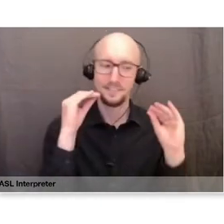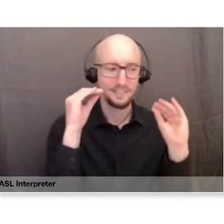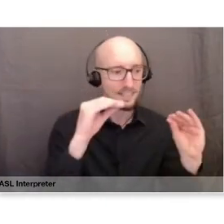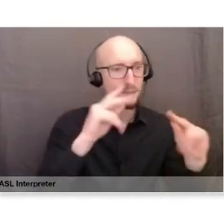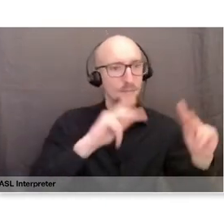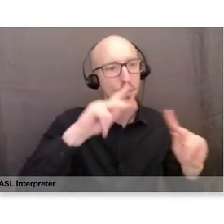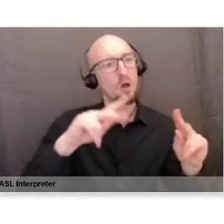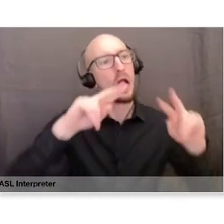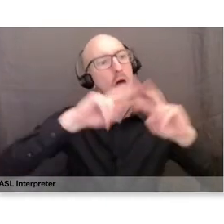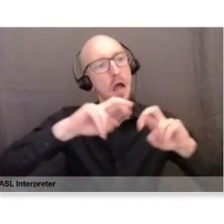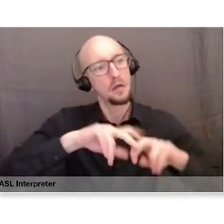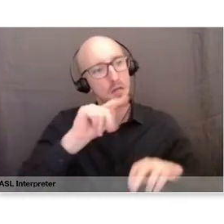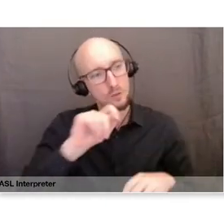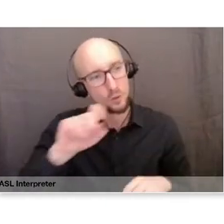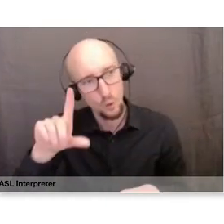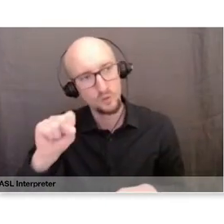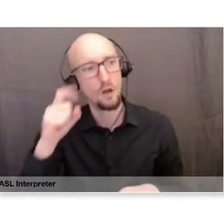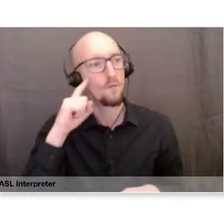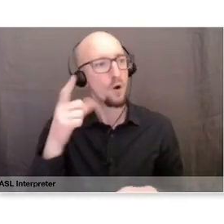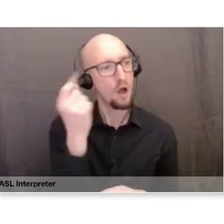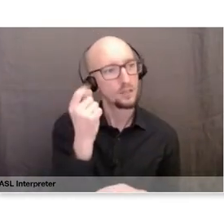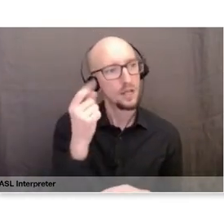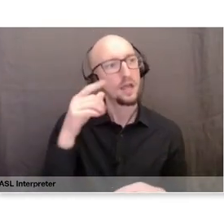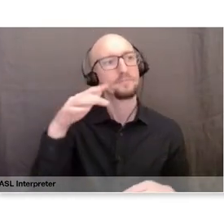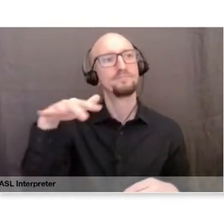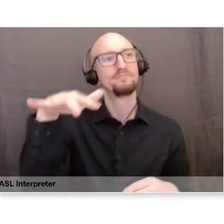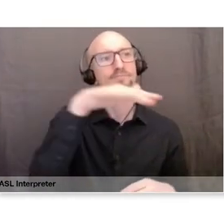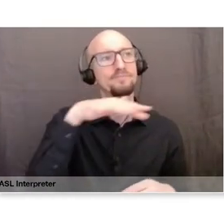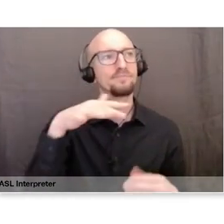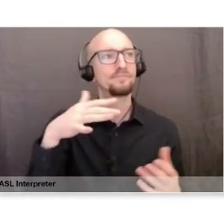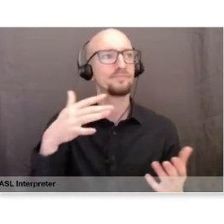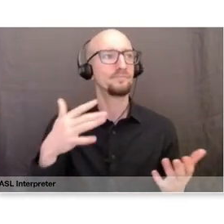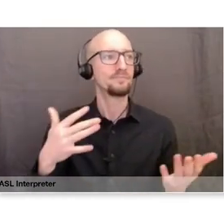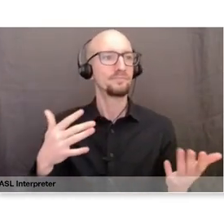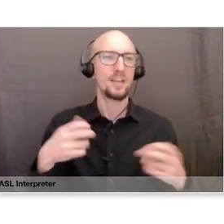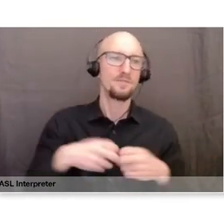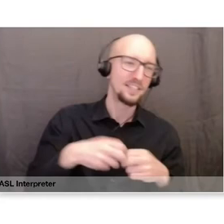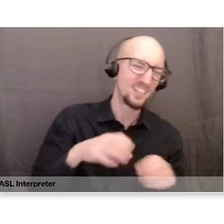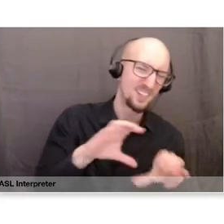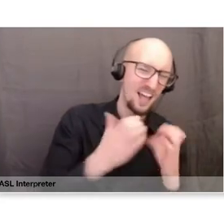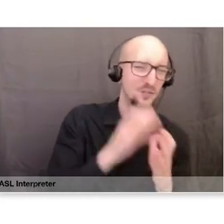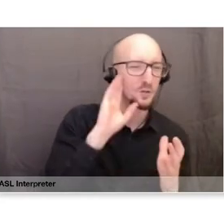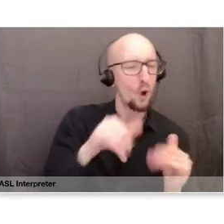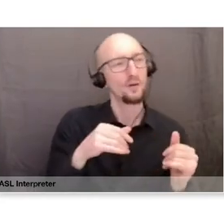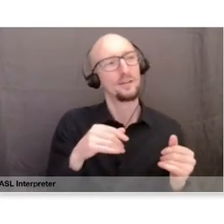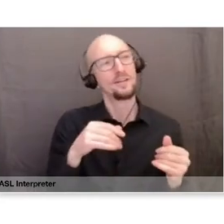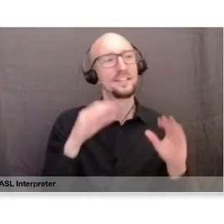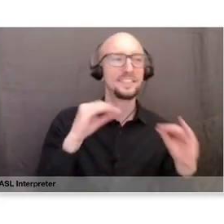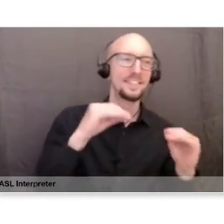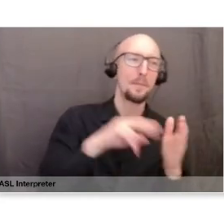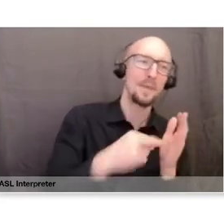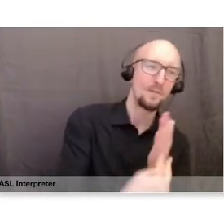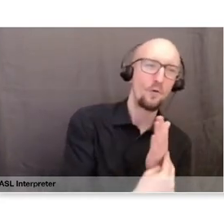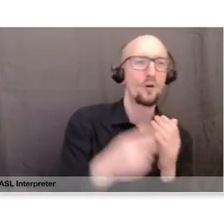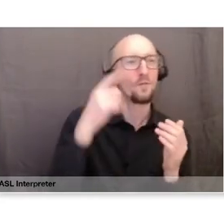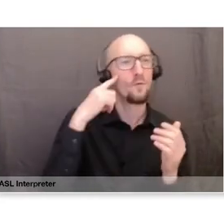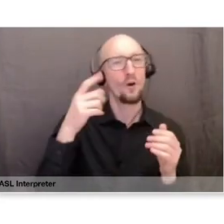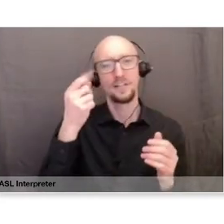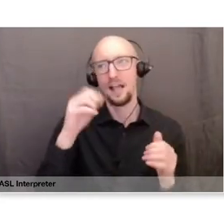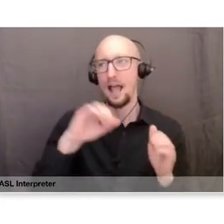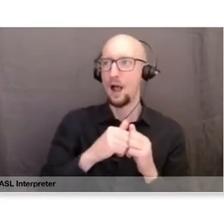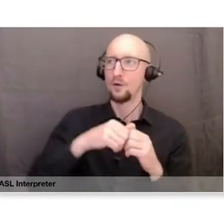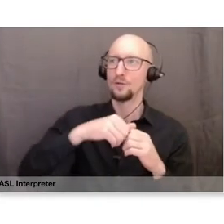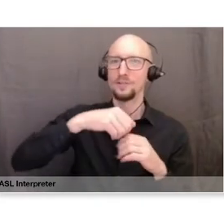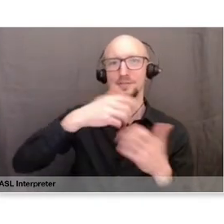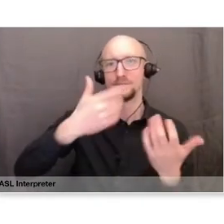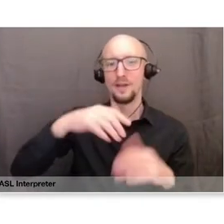tools to be able to understand the way in physics class, the way a pendulum, you know, is swinging or something of that nature, which is a